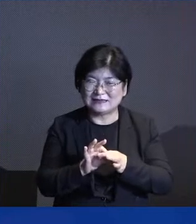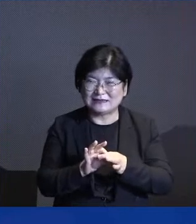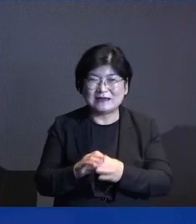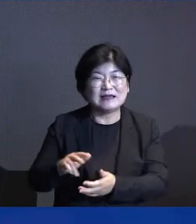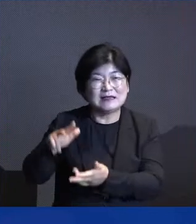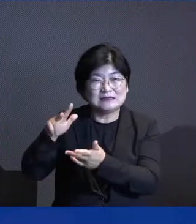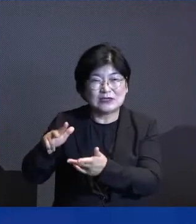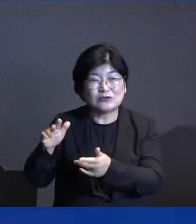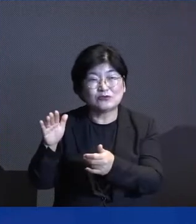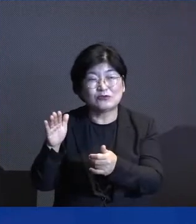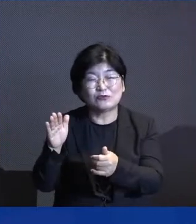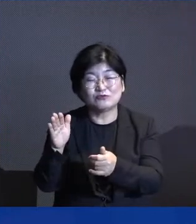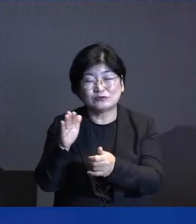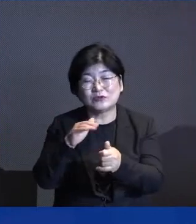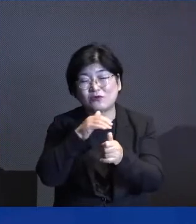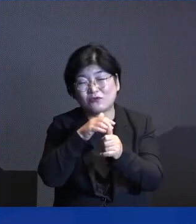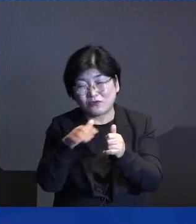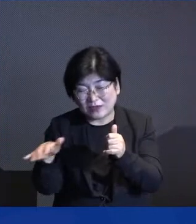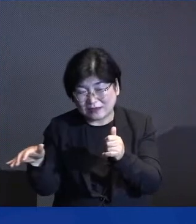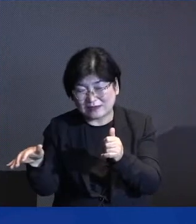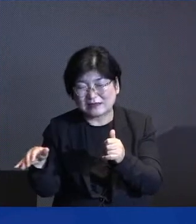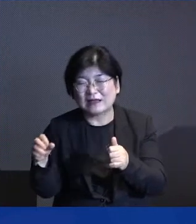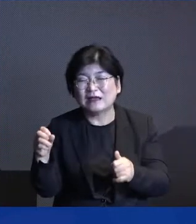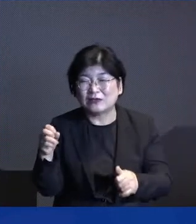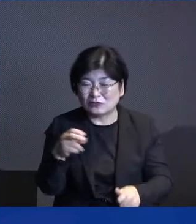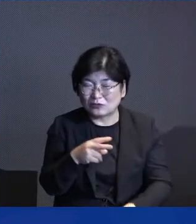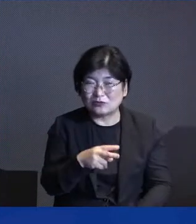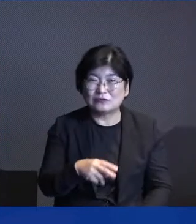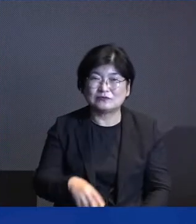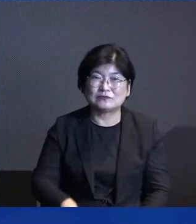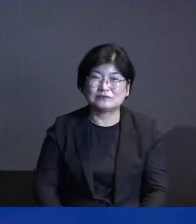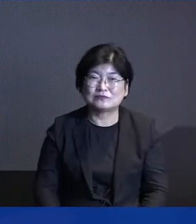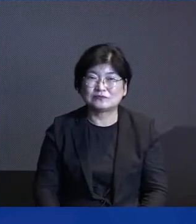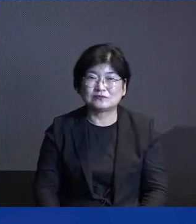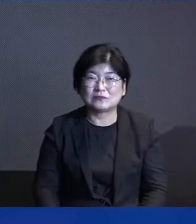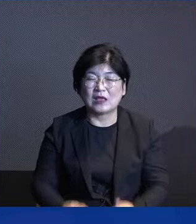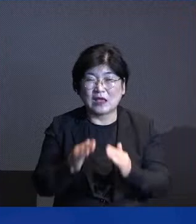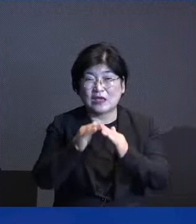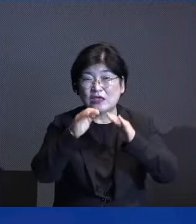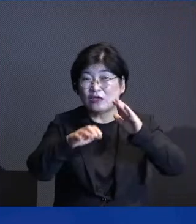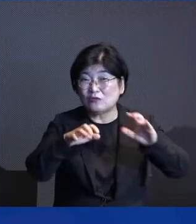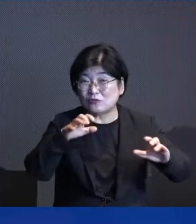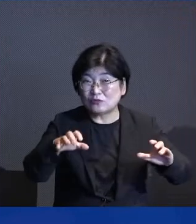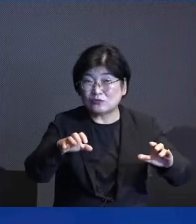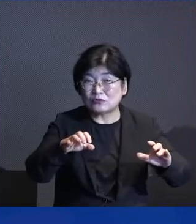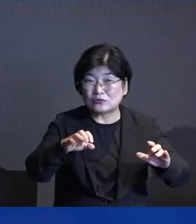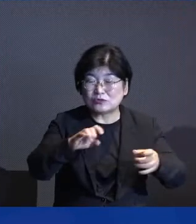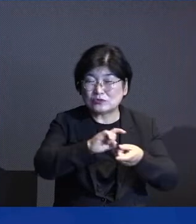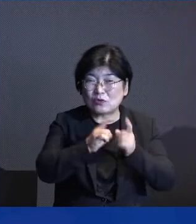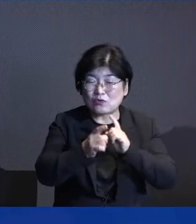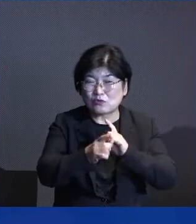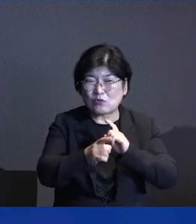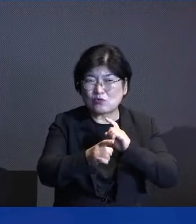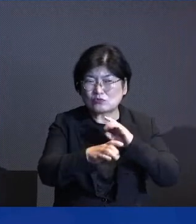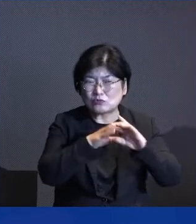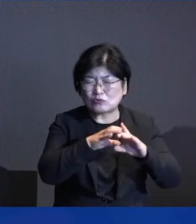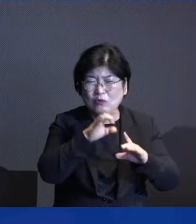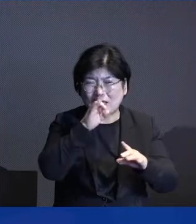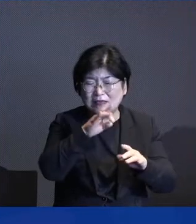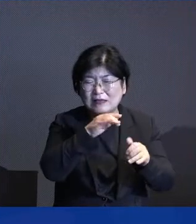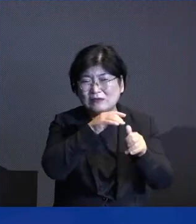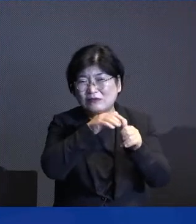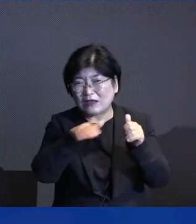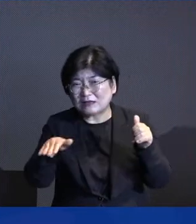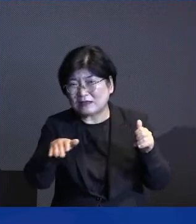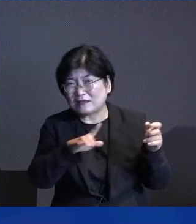then exclusion from neighborhood cohesion were the most important aspect related